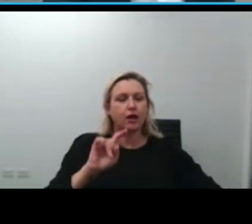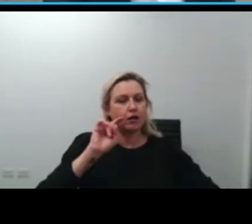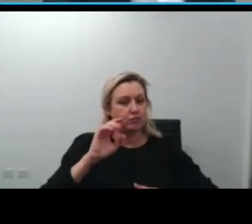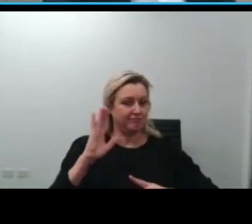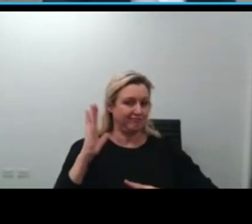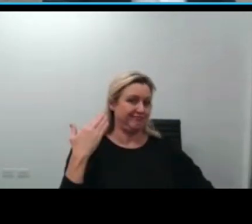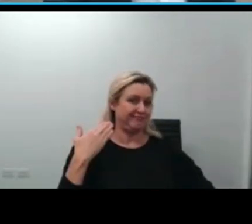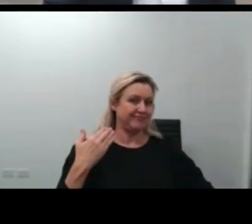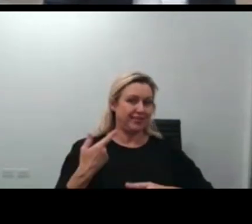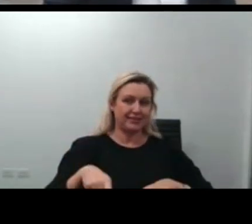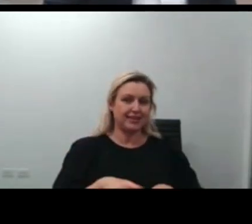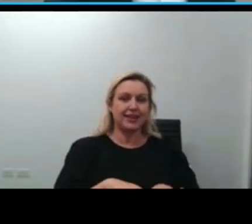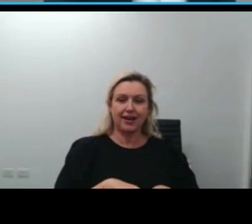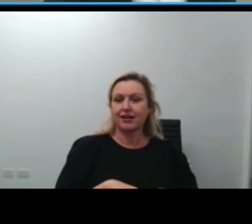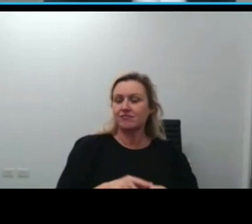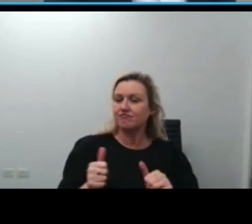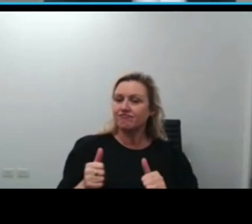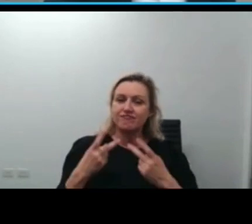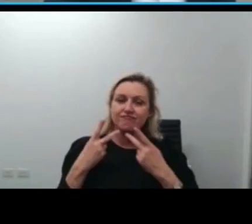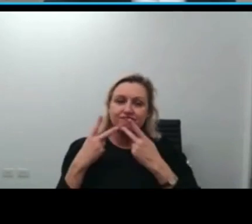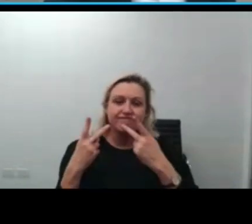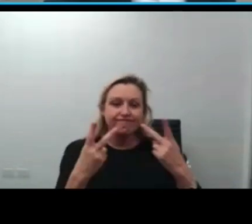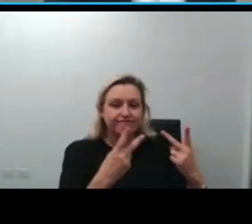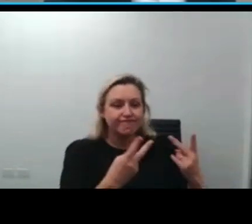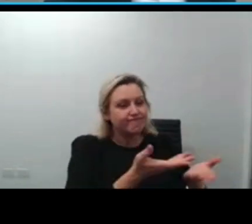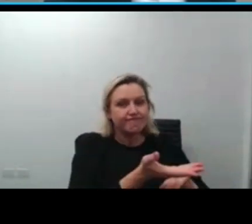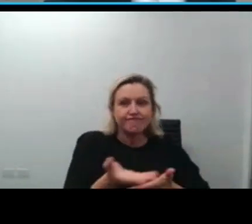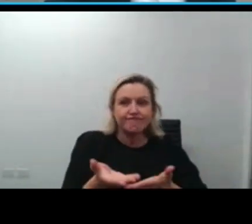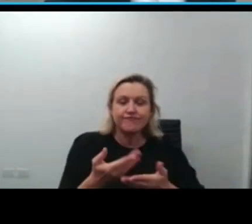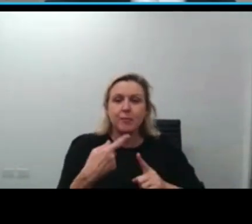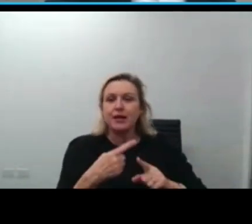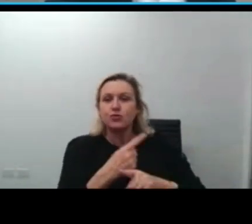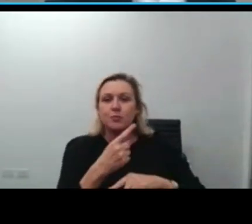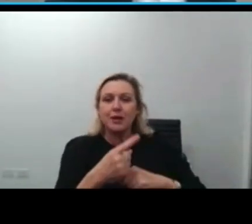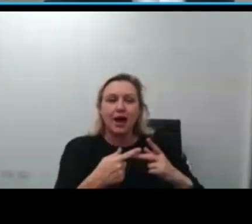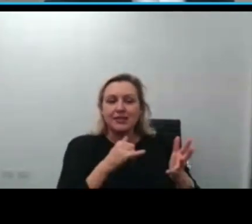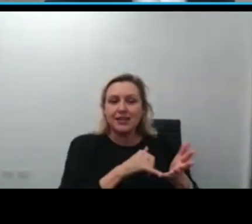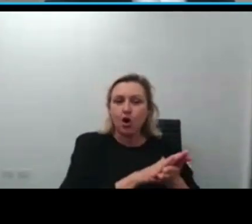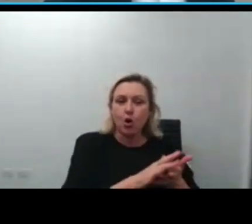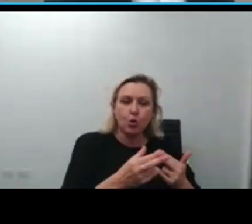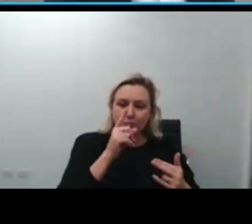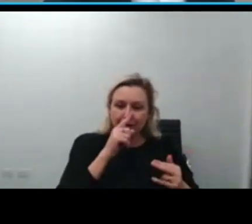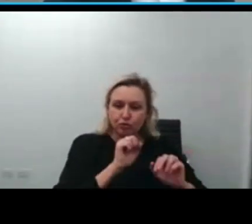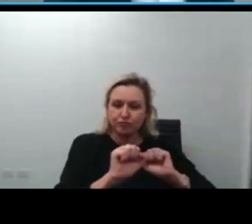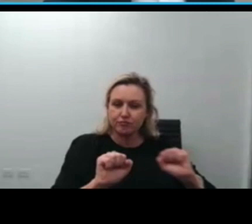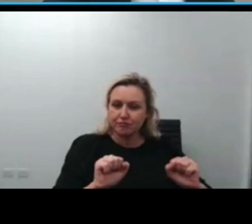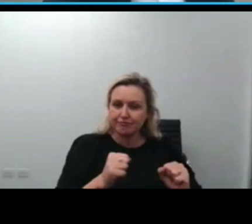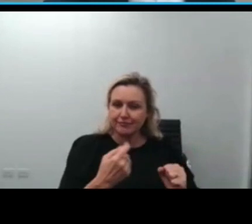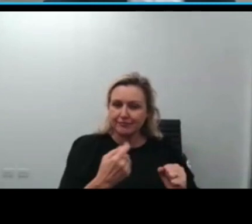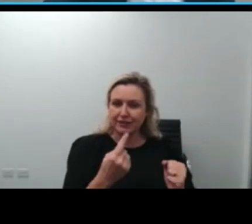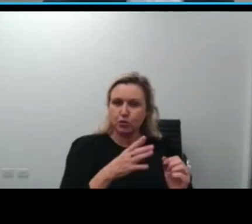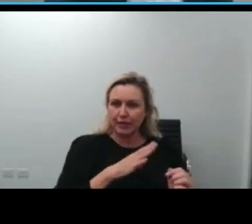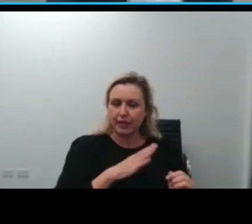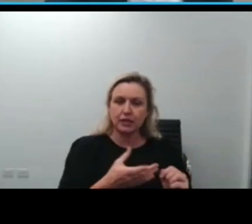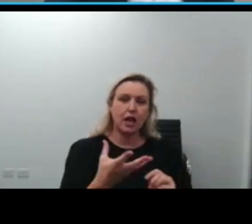year. We'll also be talking to stakeholders from cohorts with diverse needs. Last week, I committed